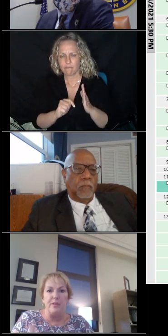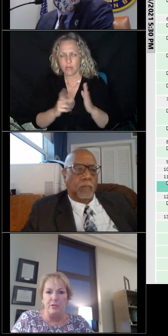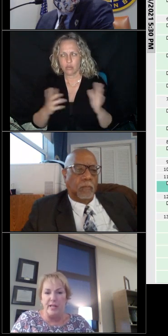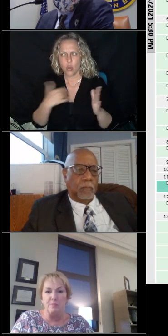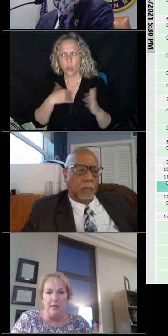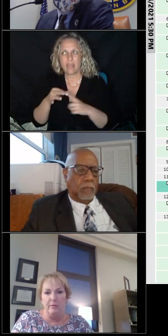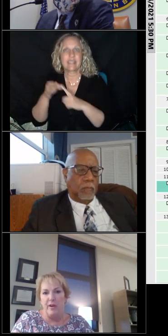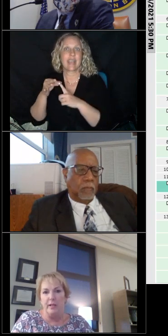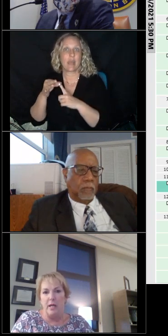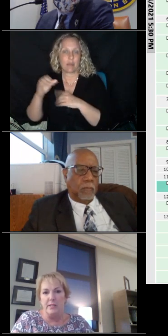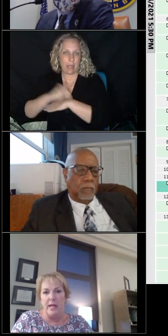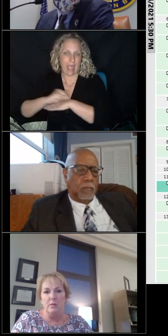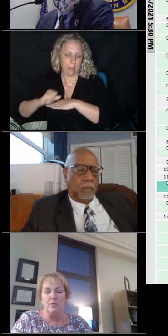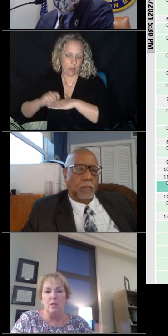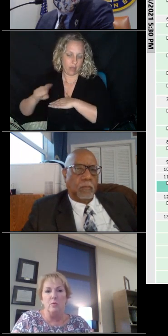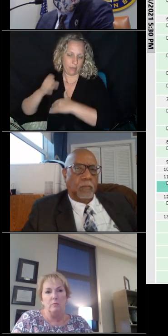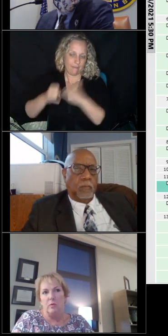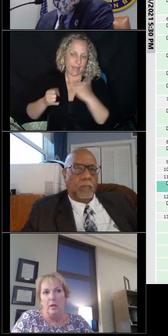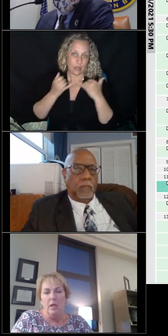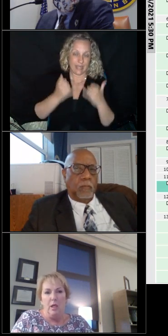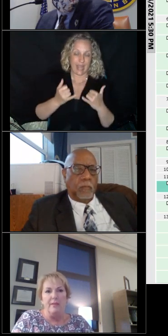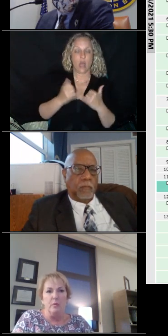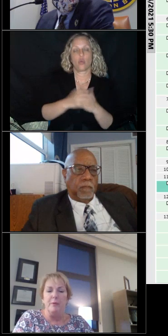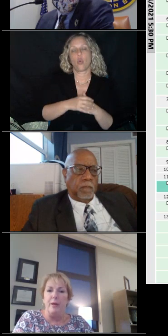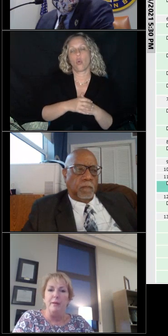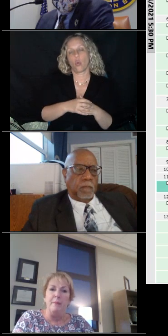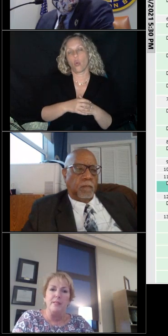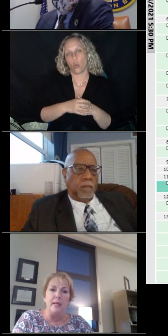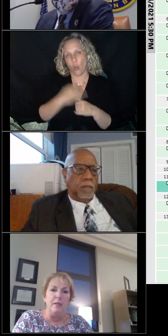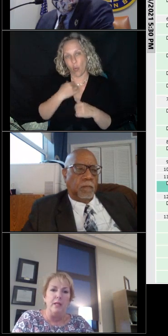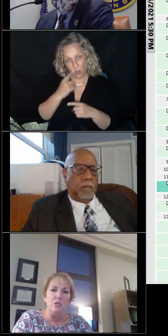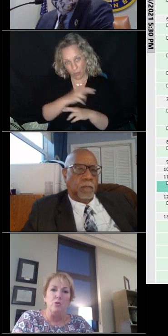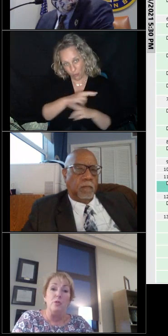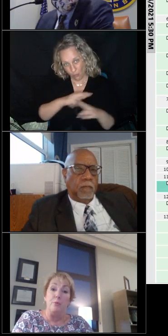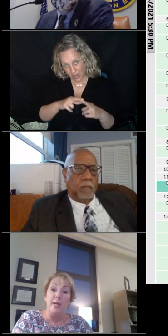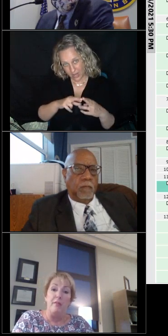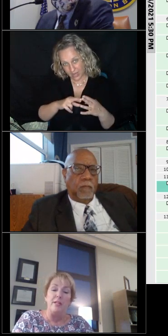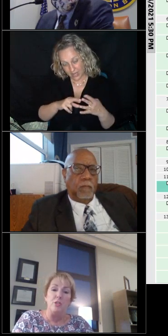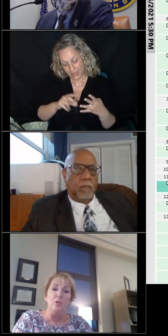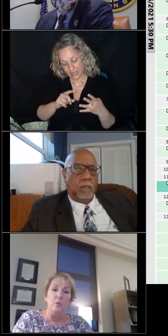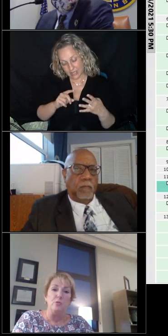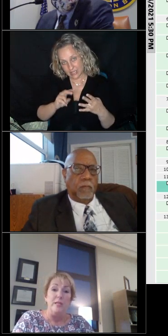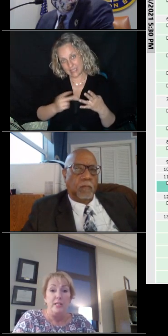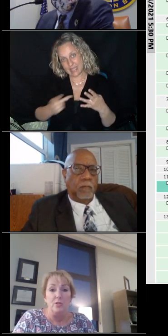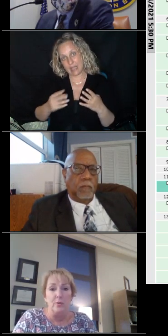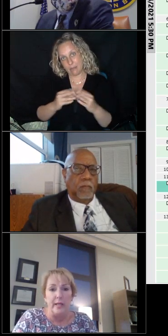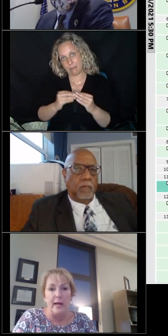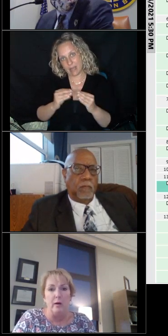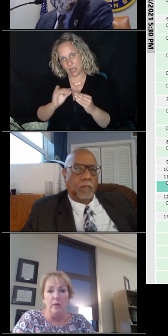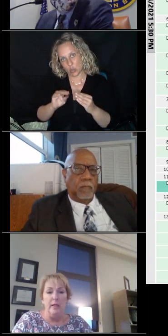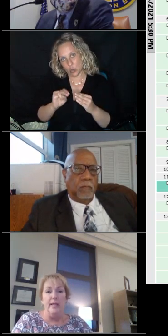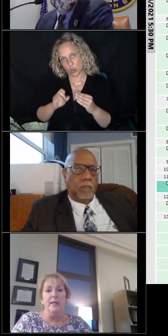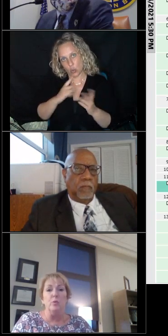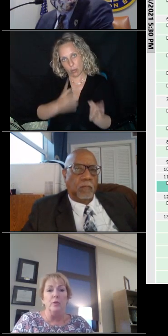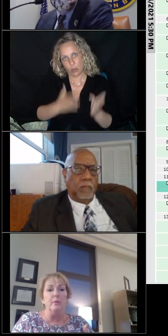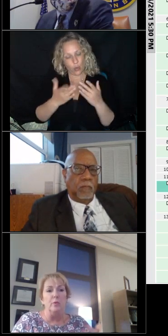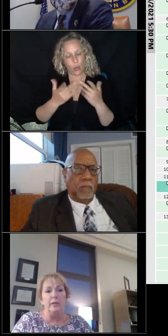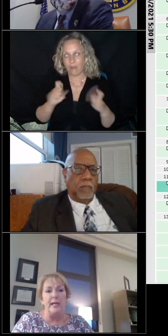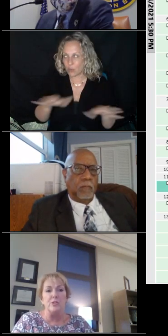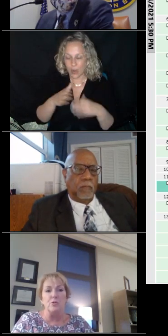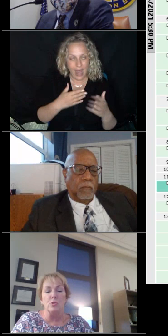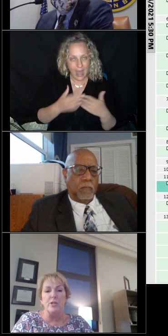exception of the amphitheater, that's being finalized now. So I think we'd be ready maybe the second meeting in June to bring all that to you, which we need to do anyhow. And